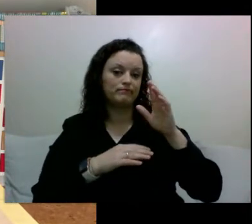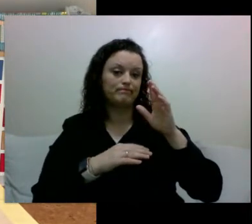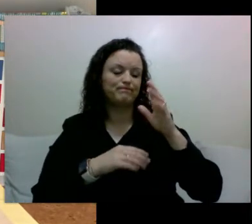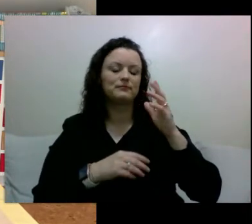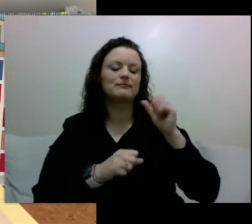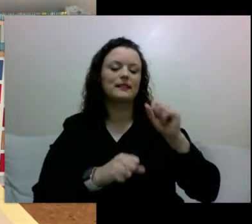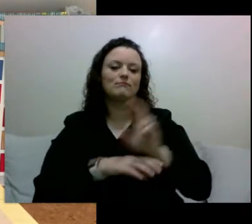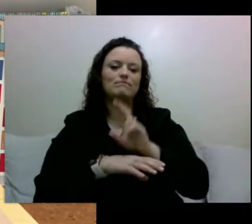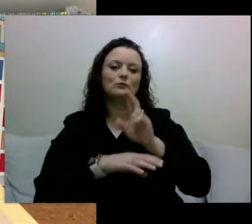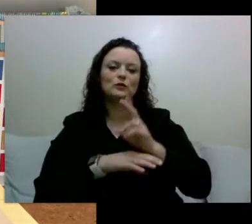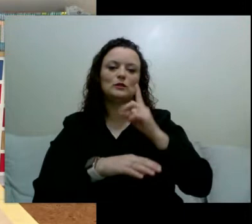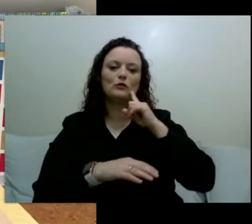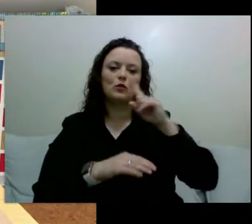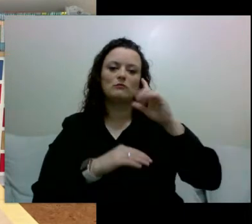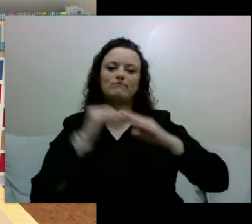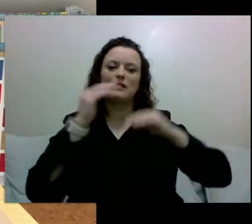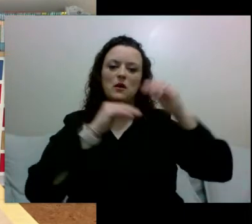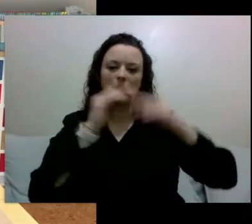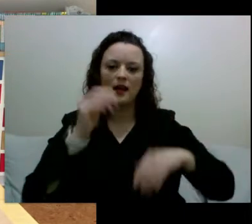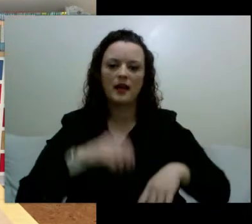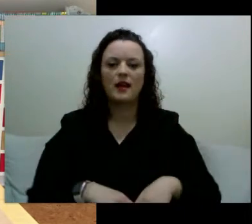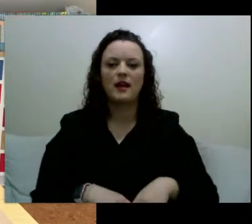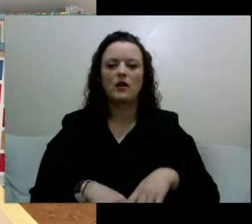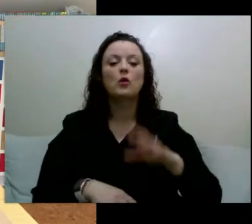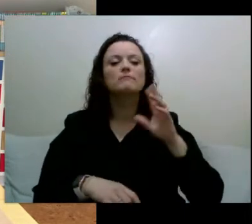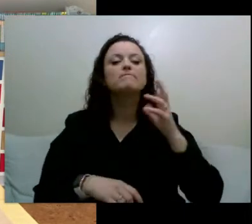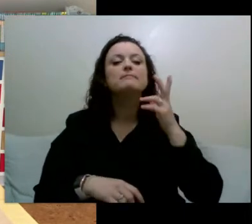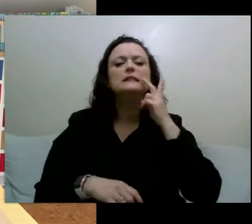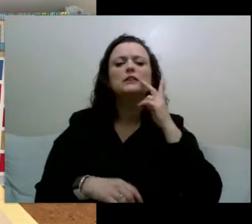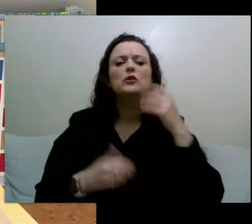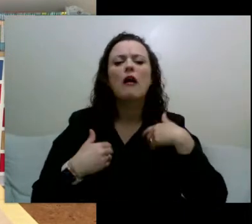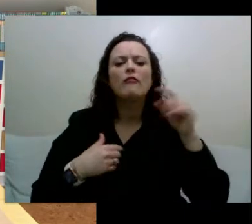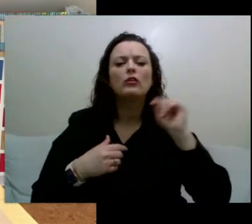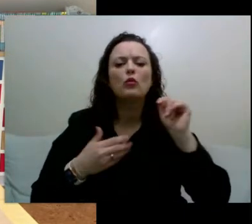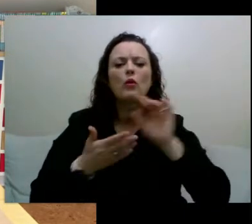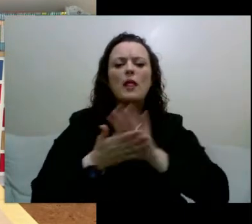see if you have a toilet paper roll. Why don't we pause? Pause.